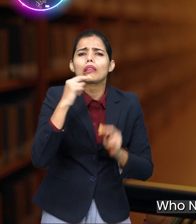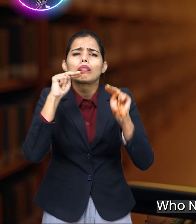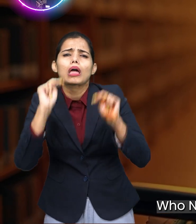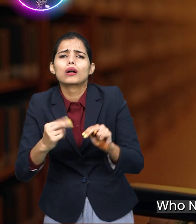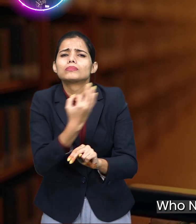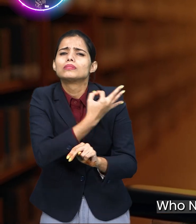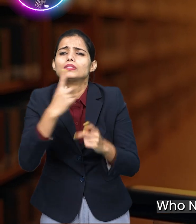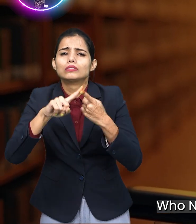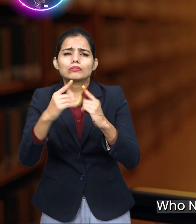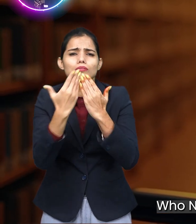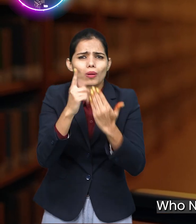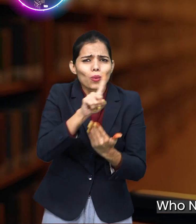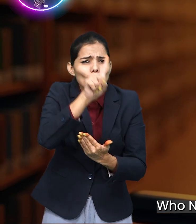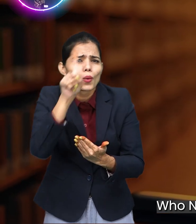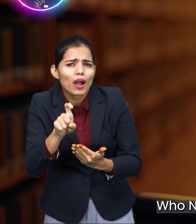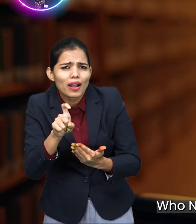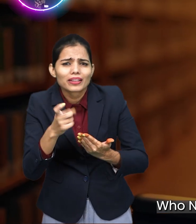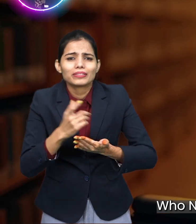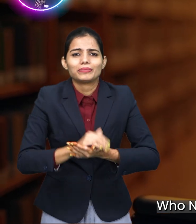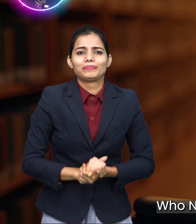Who needs special education?